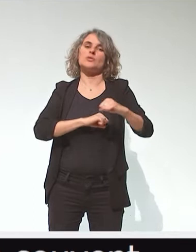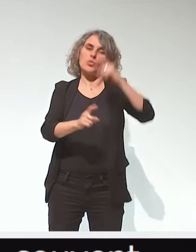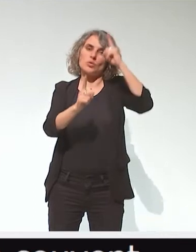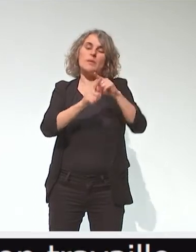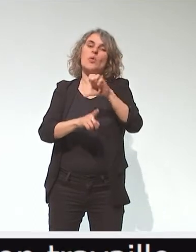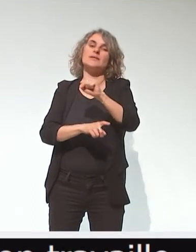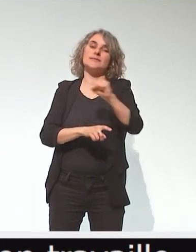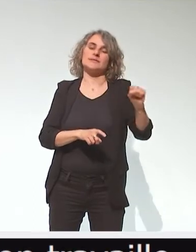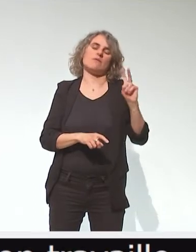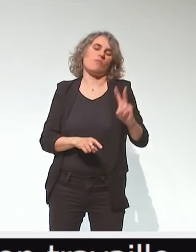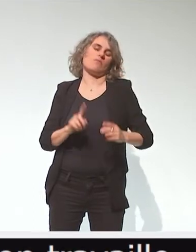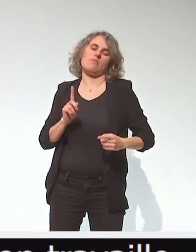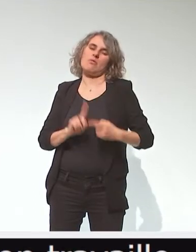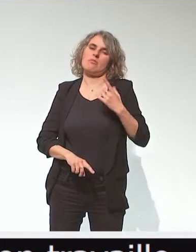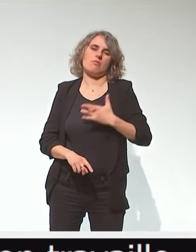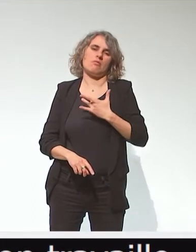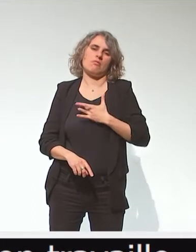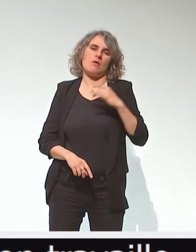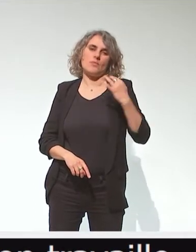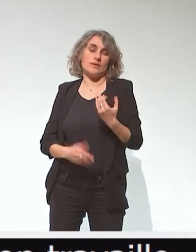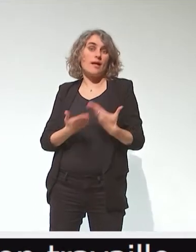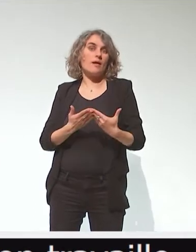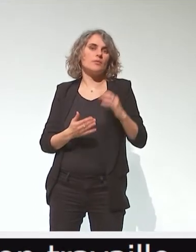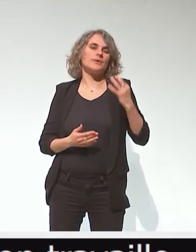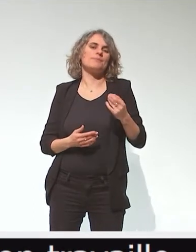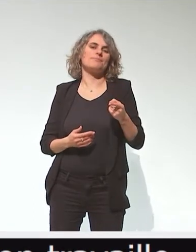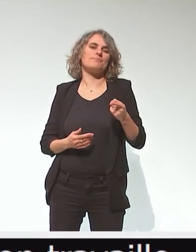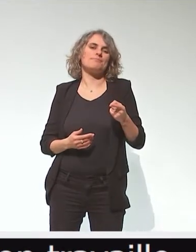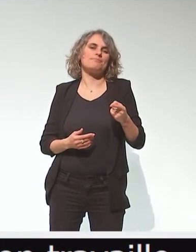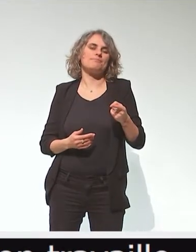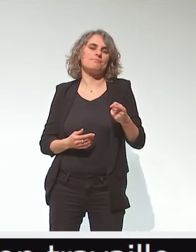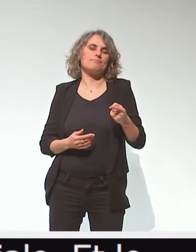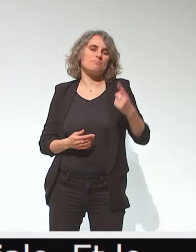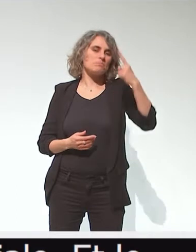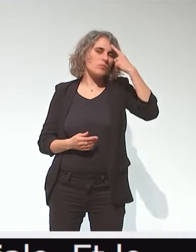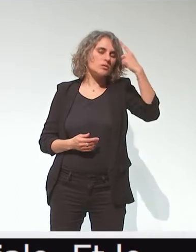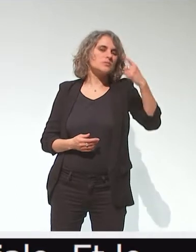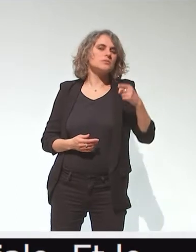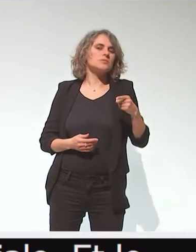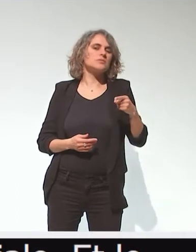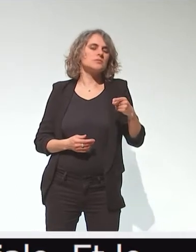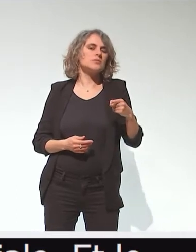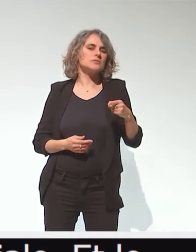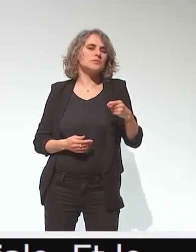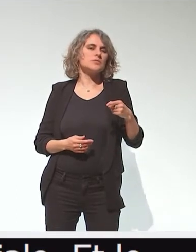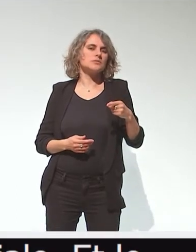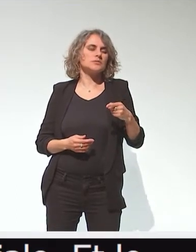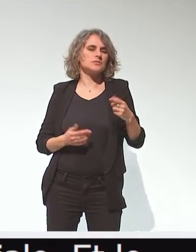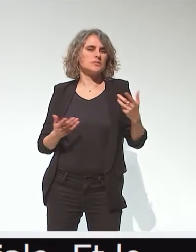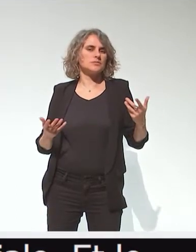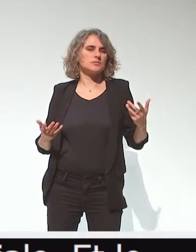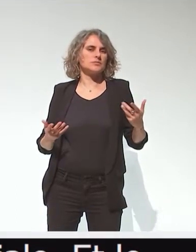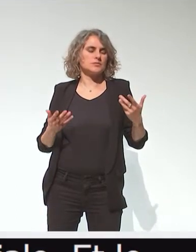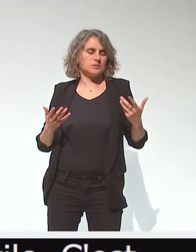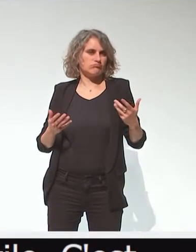areas where we do believe there is still a huge potential in this regard. So I will stop here, Sophie, and I hope I was